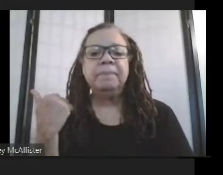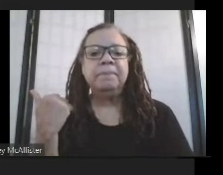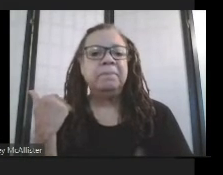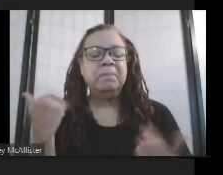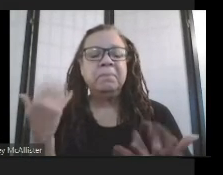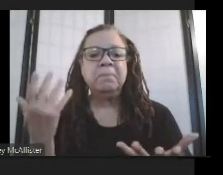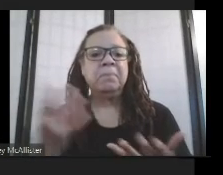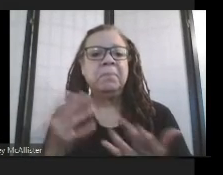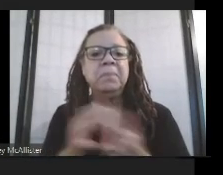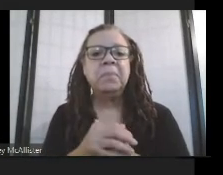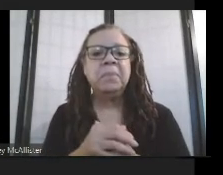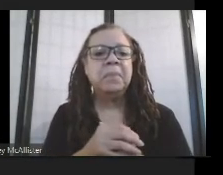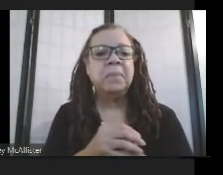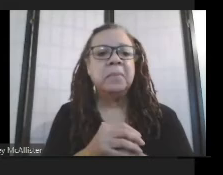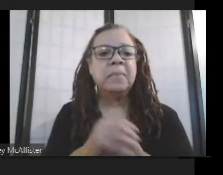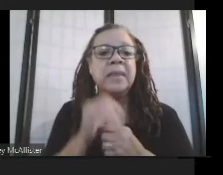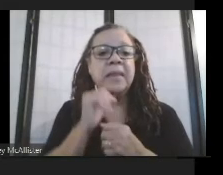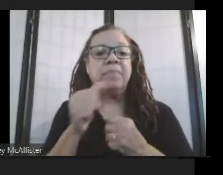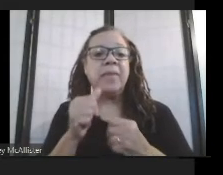their